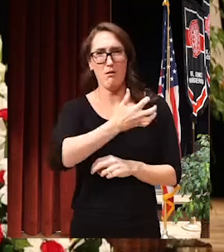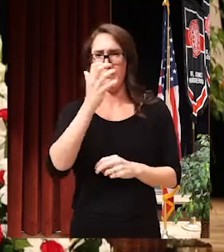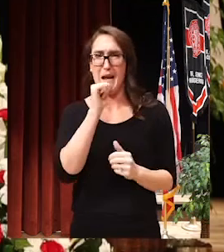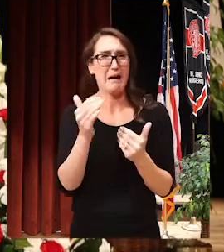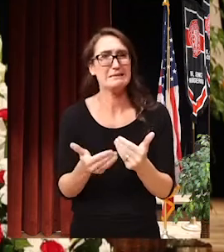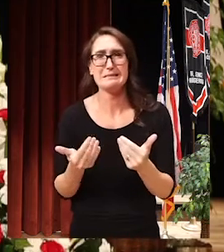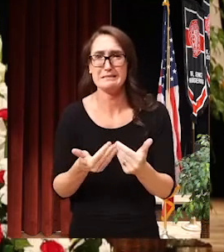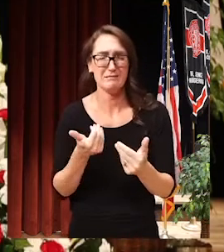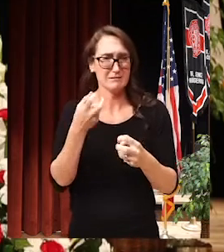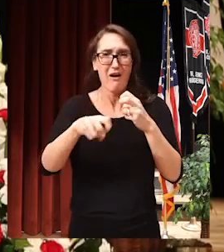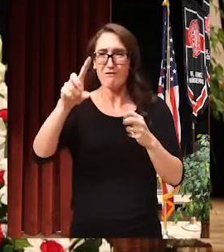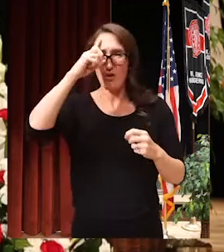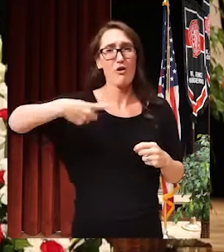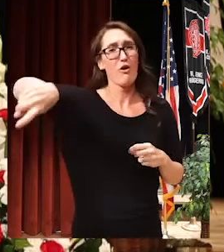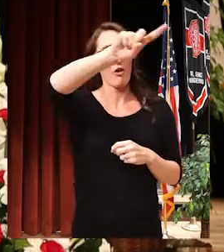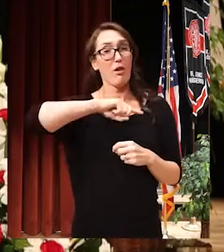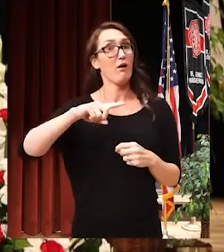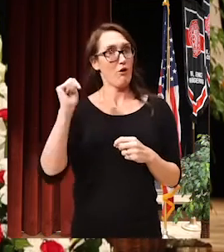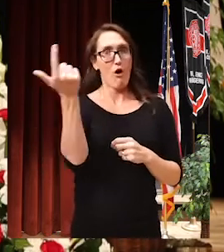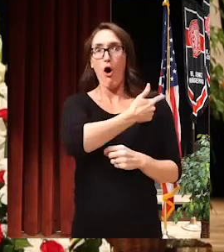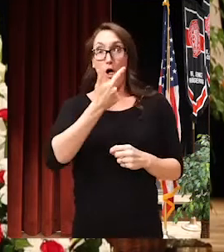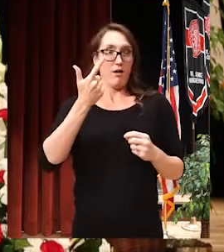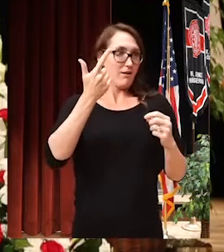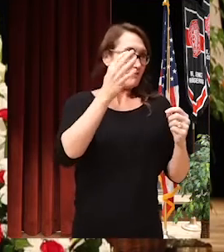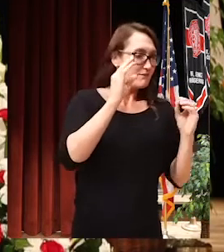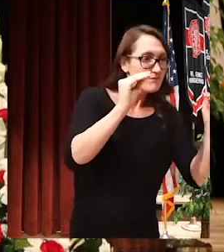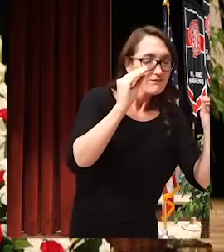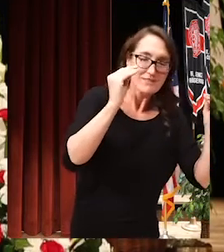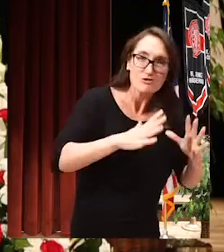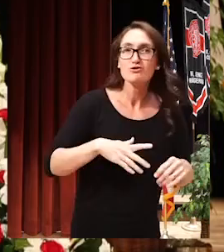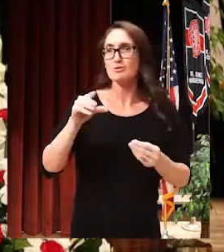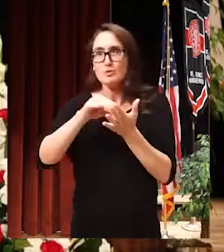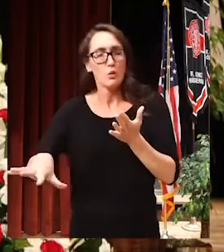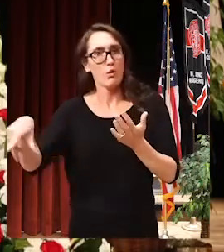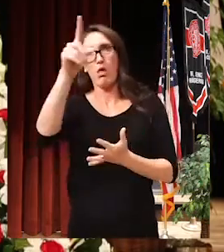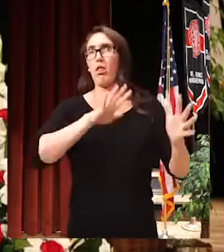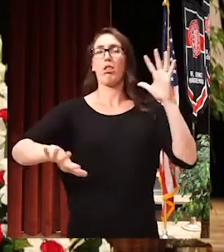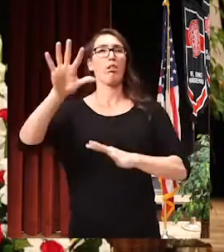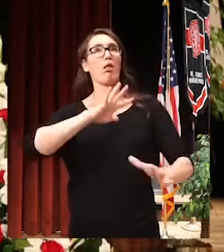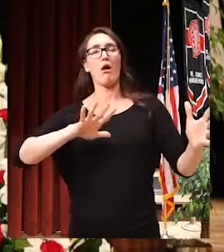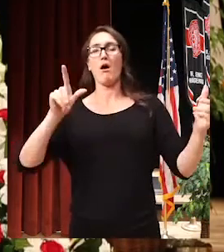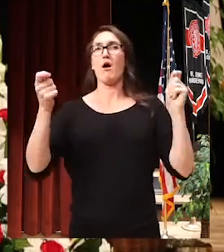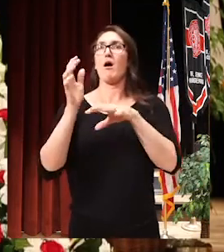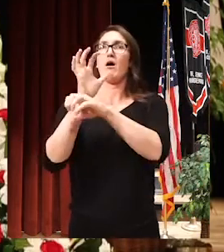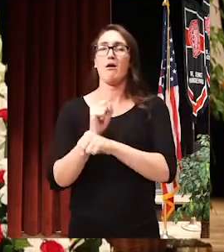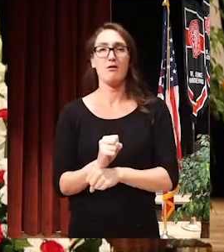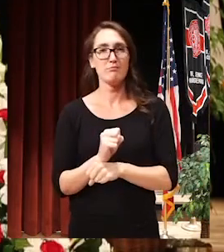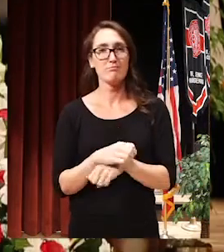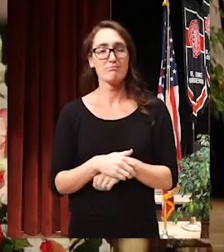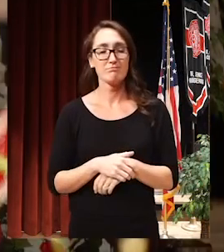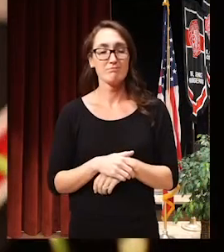task. It definitely was a big adjustment. And now, suddenly you were at home taking